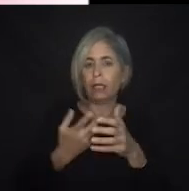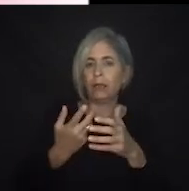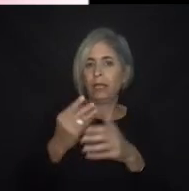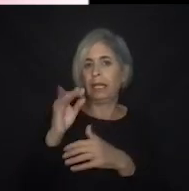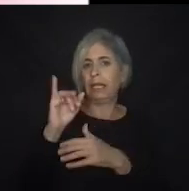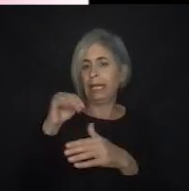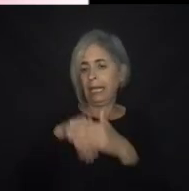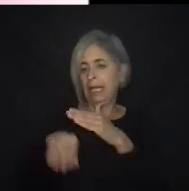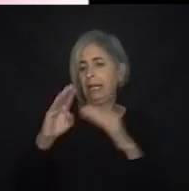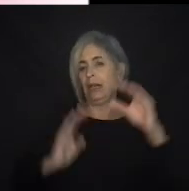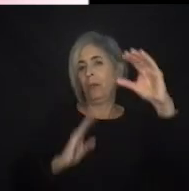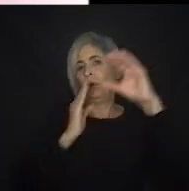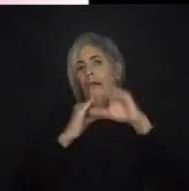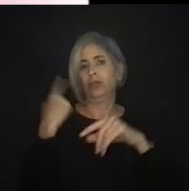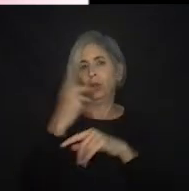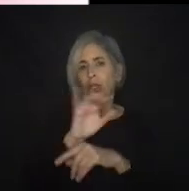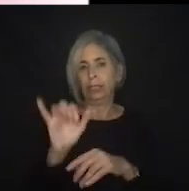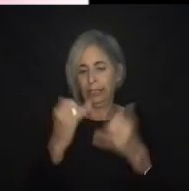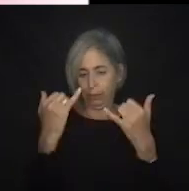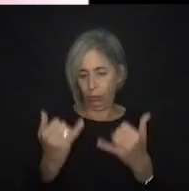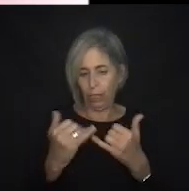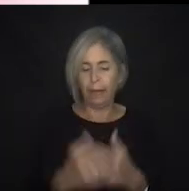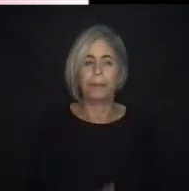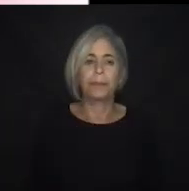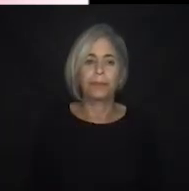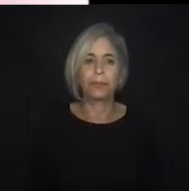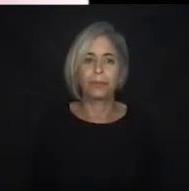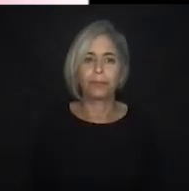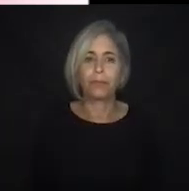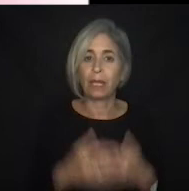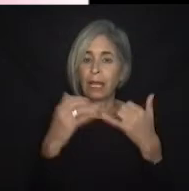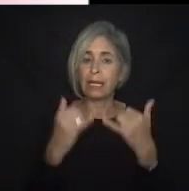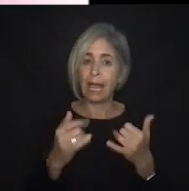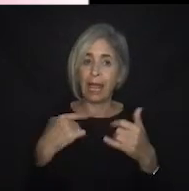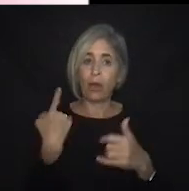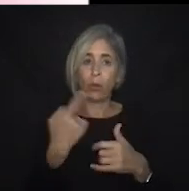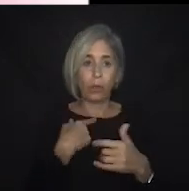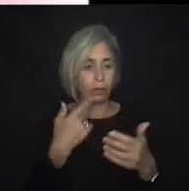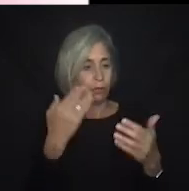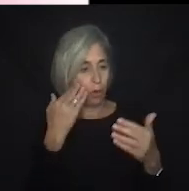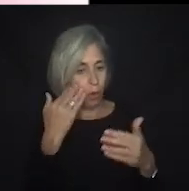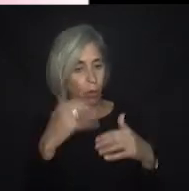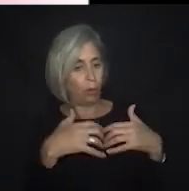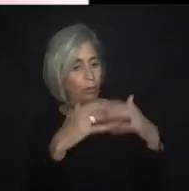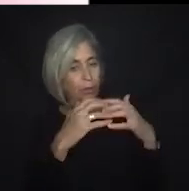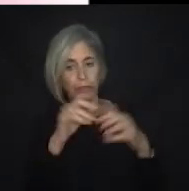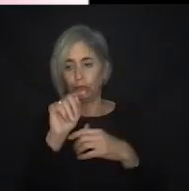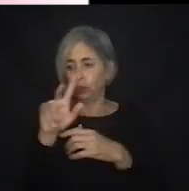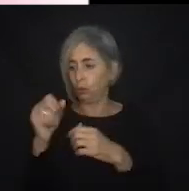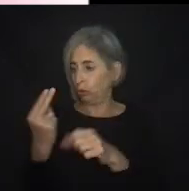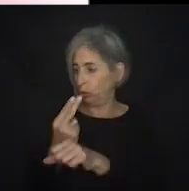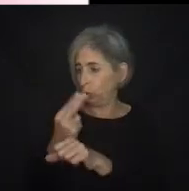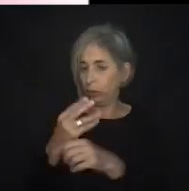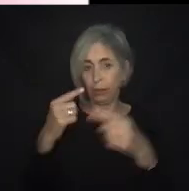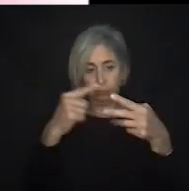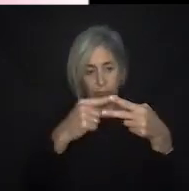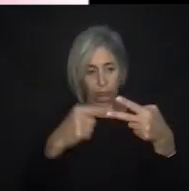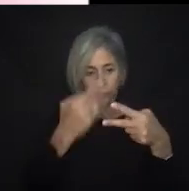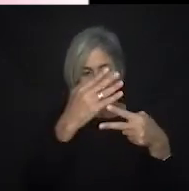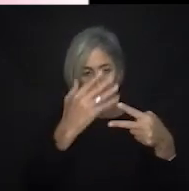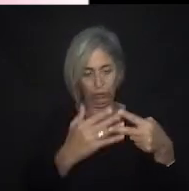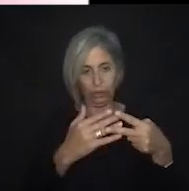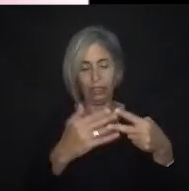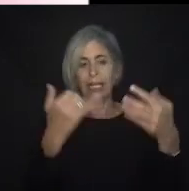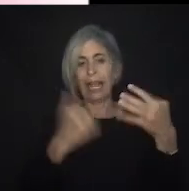in-browser experience would look like here today. So now that we've gone over what we're building and what tools we'll be using, let's go ahead and